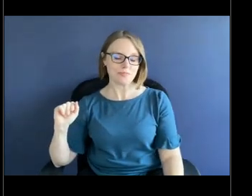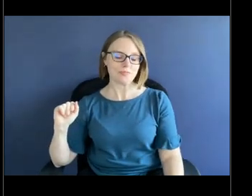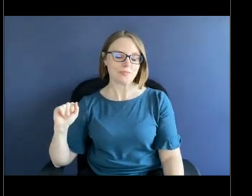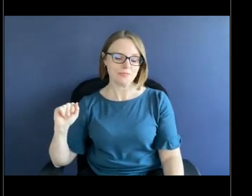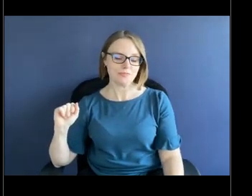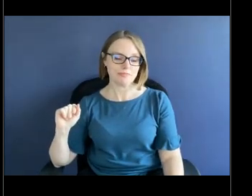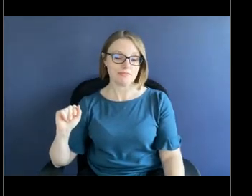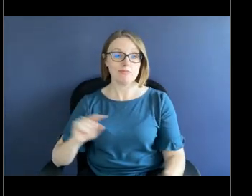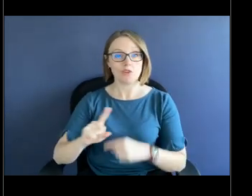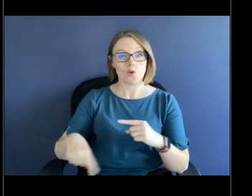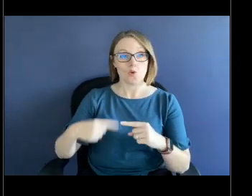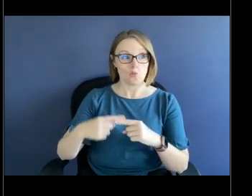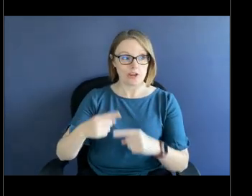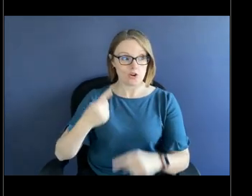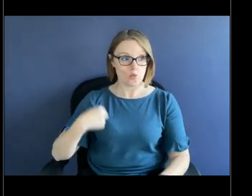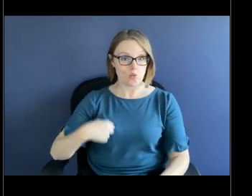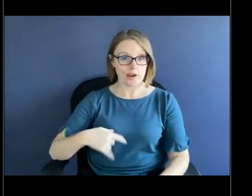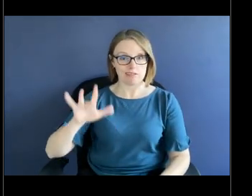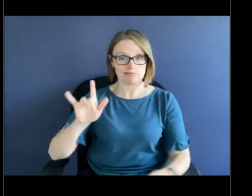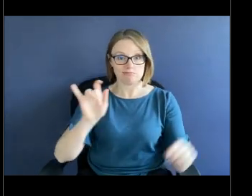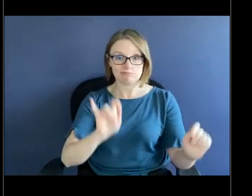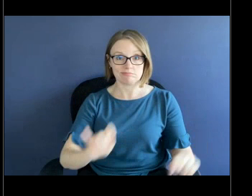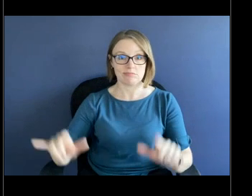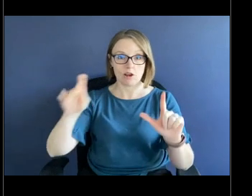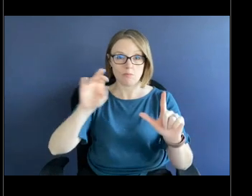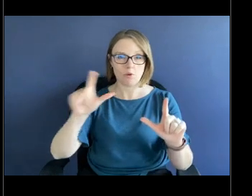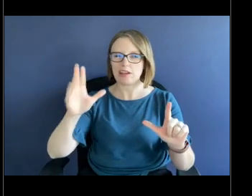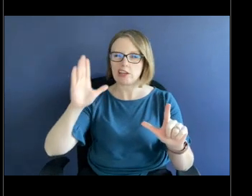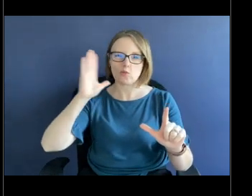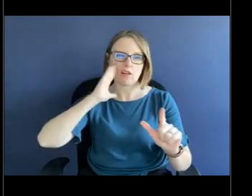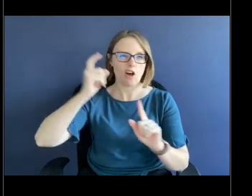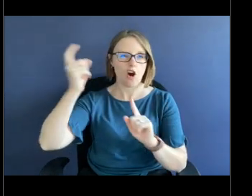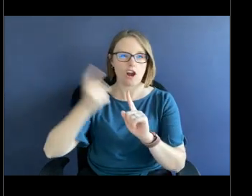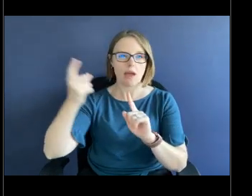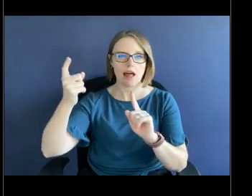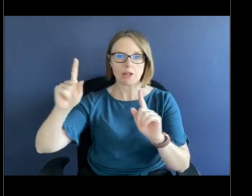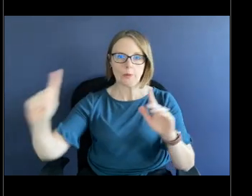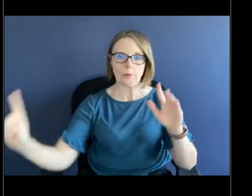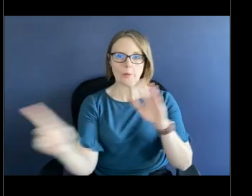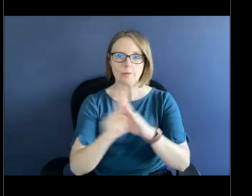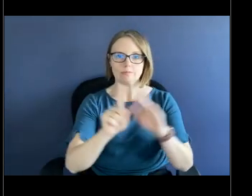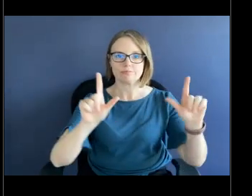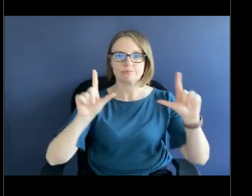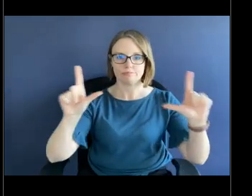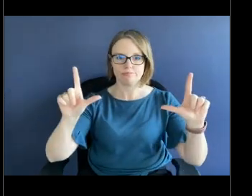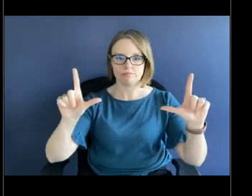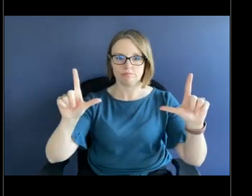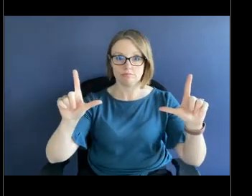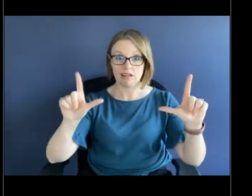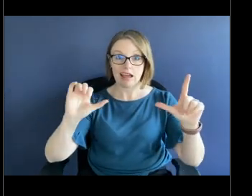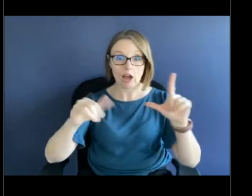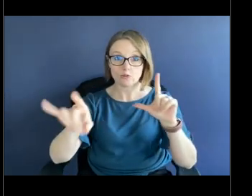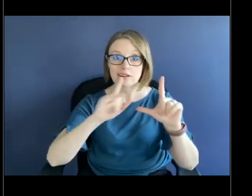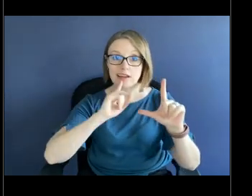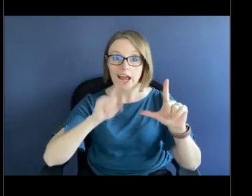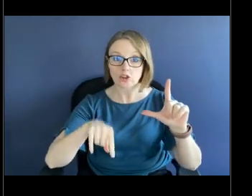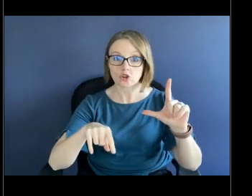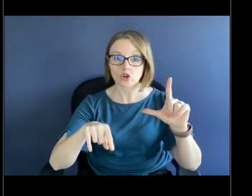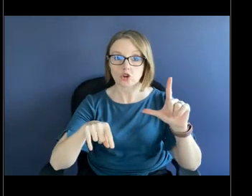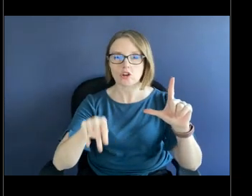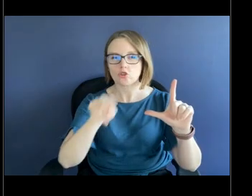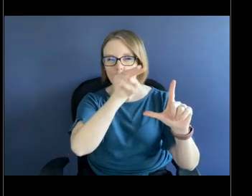When we launch the polls, they will automatically appear. To select your answer, click the circle next to the